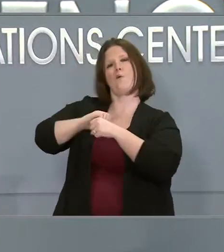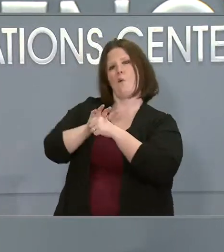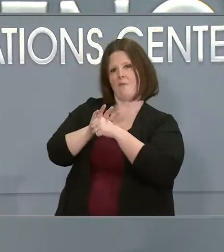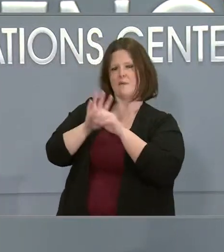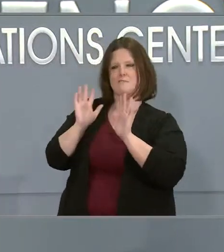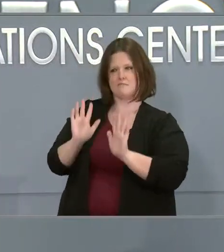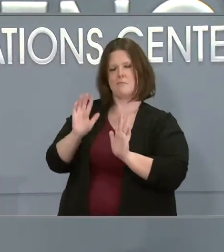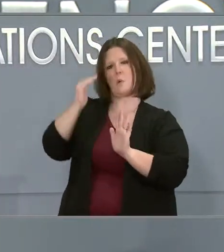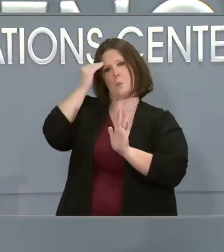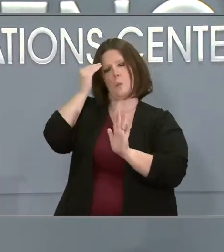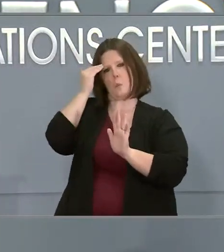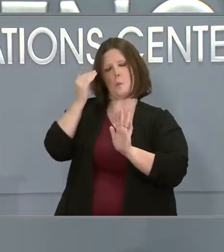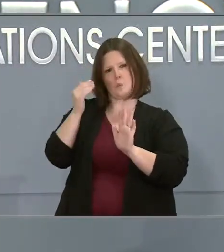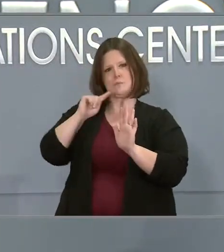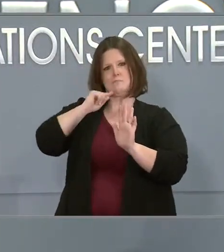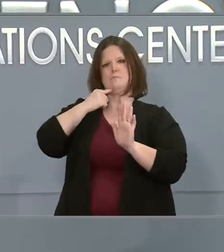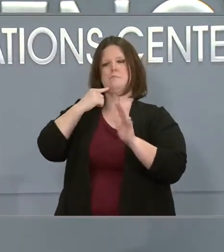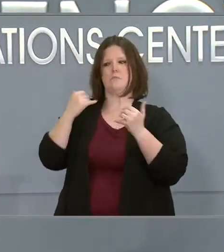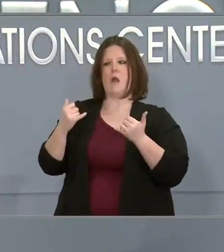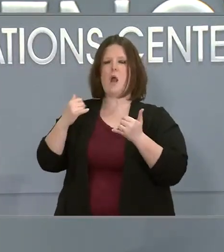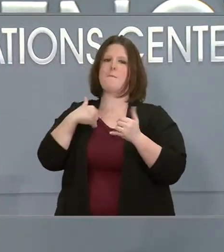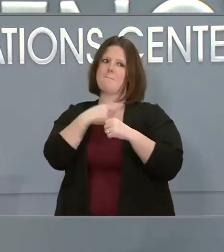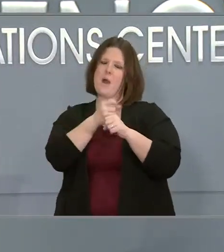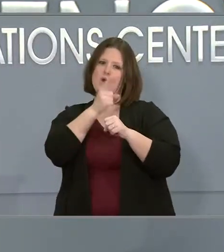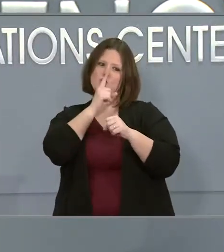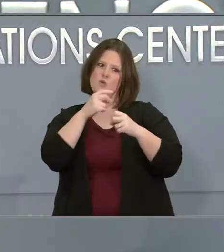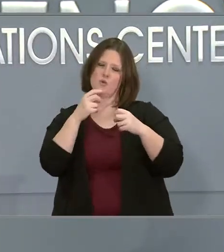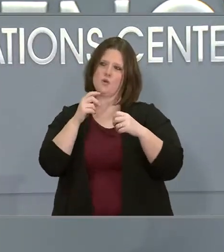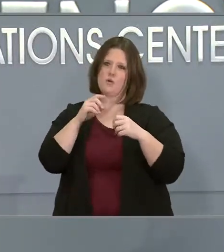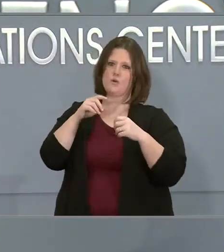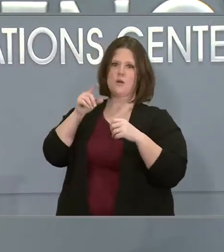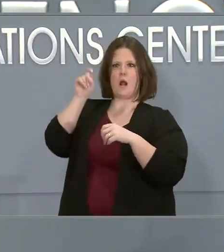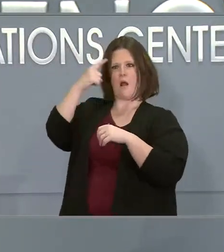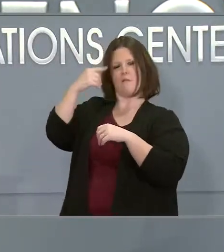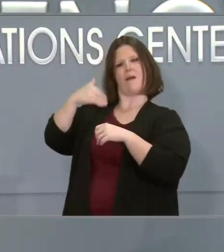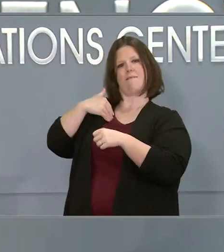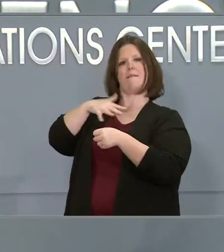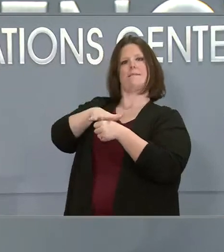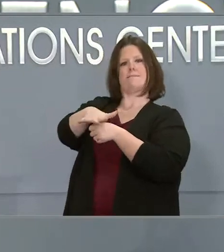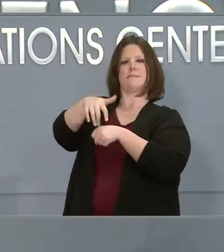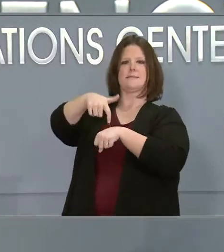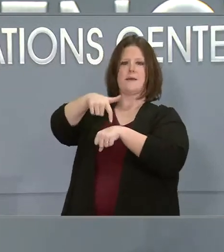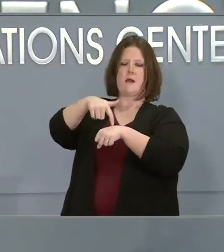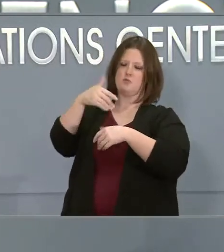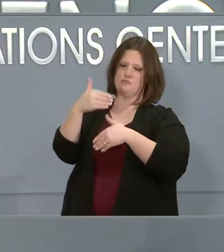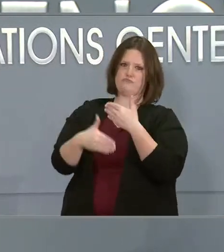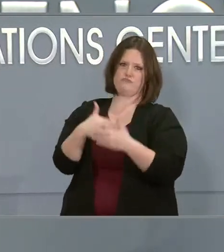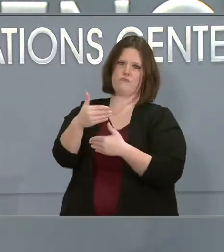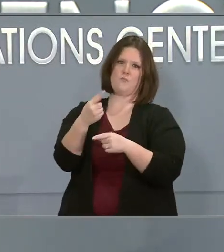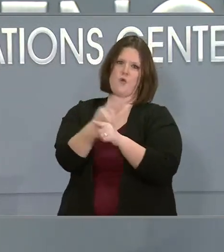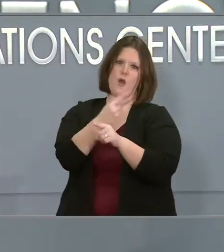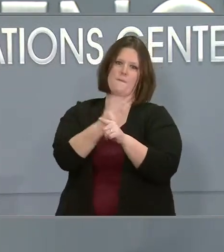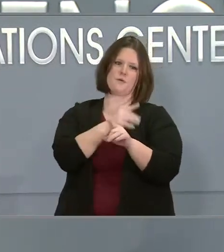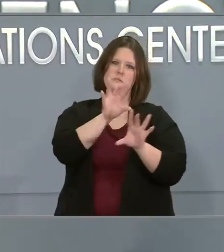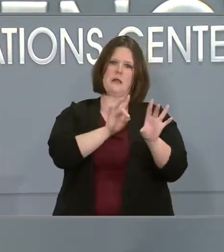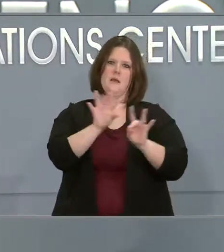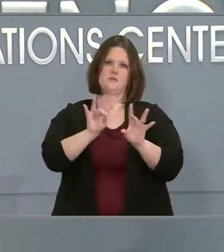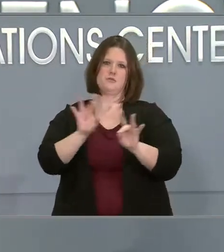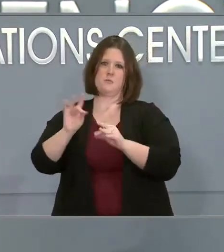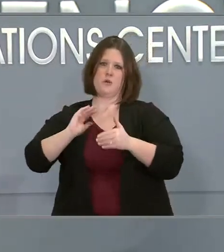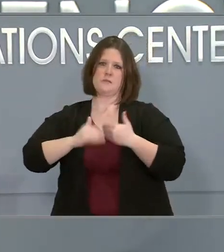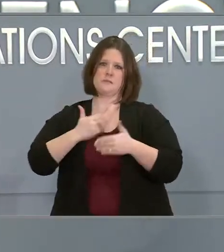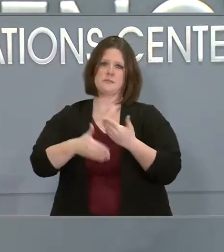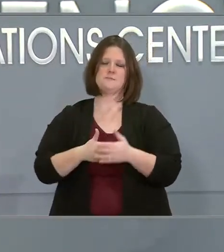so I wanted to make sure that I gave the governor the time for him to go through a process to select my successor. I'm sure you know this